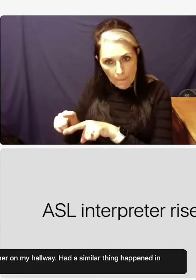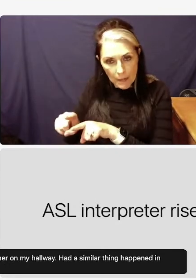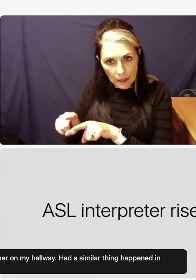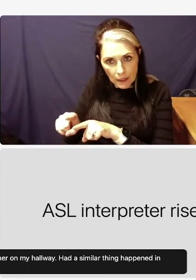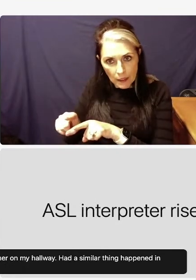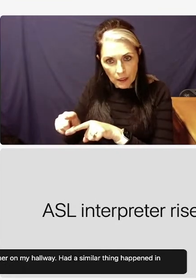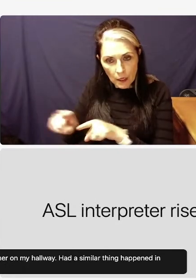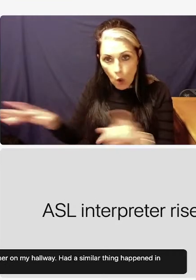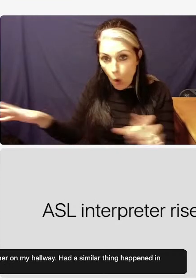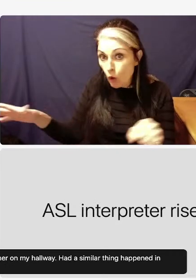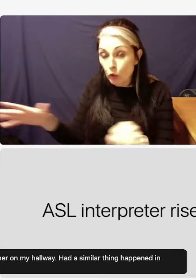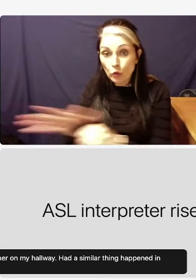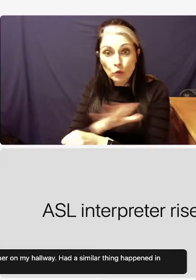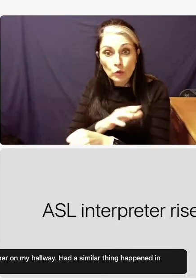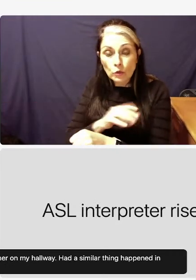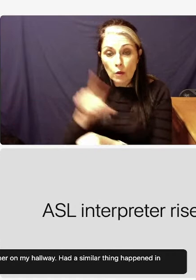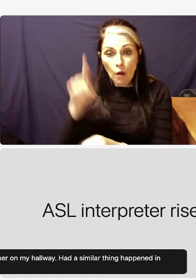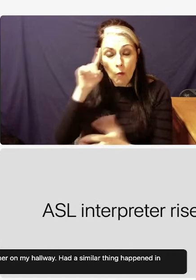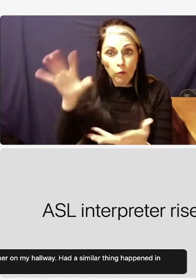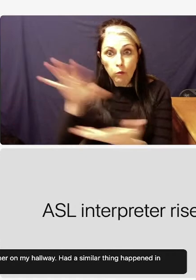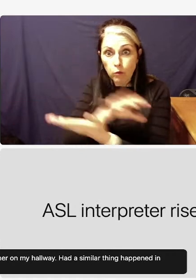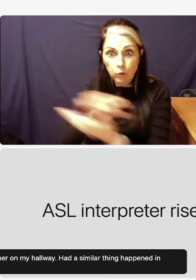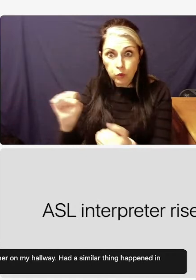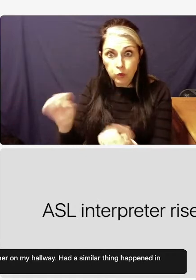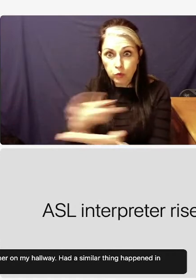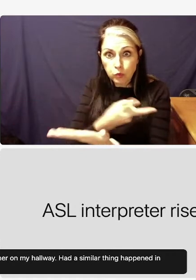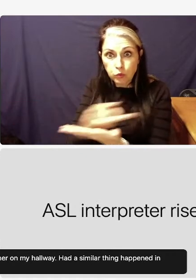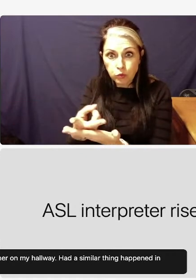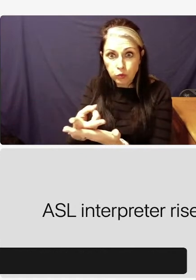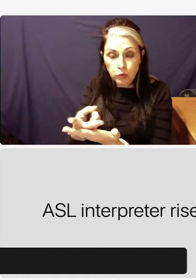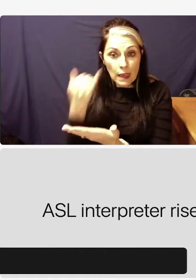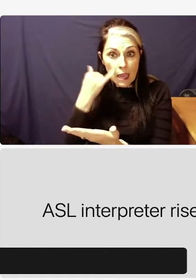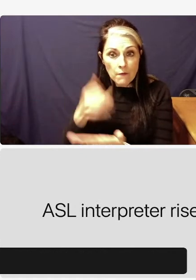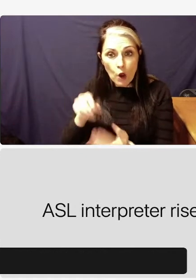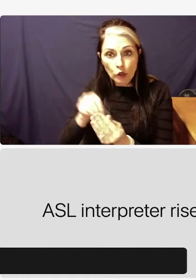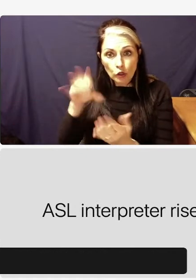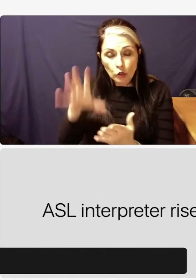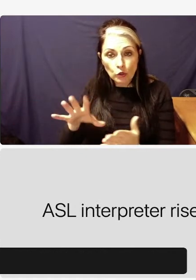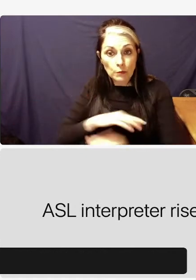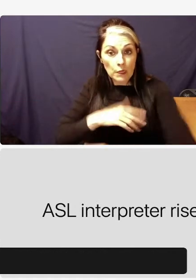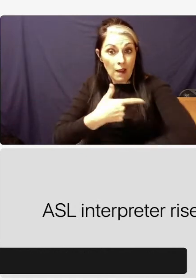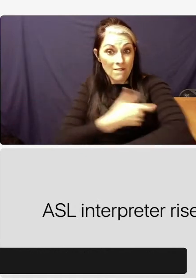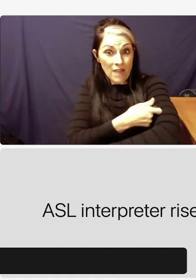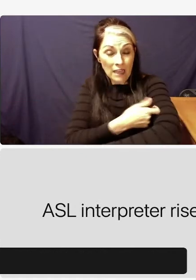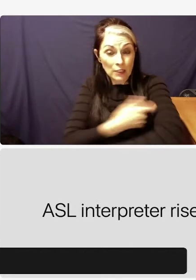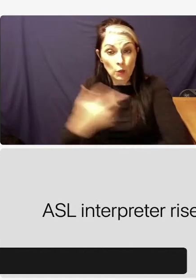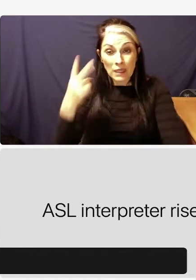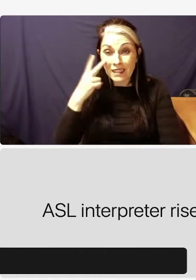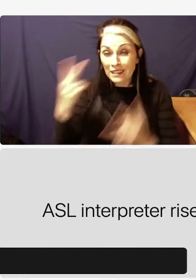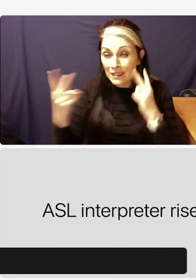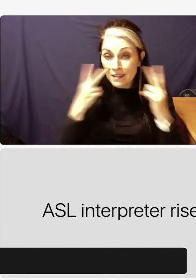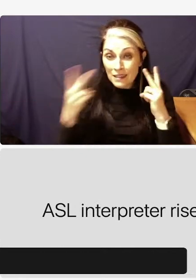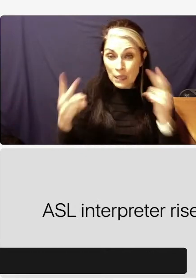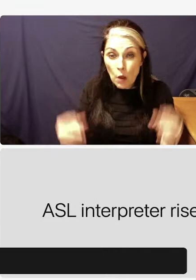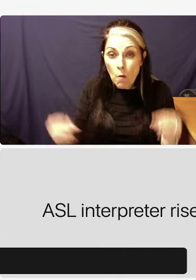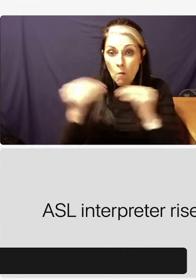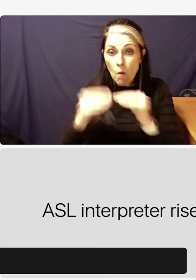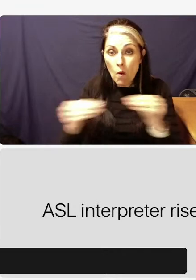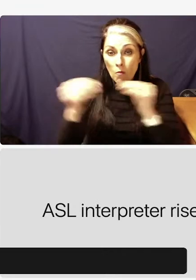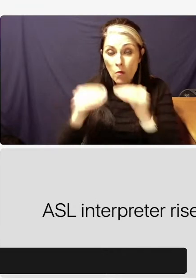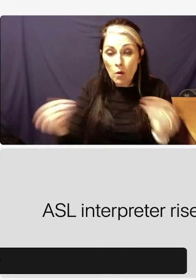totally unconscious if all of our students become vaccinated we could be seeing a lot more of these